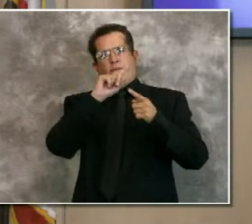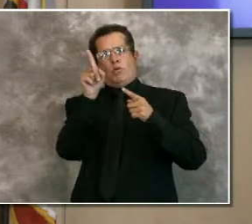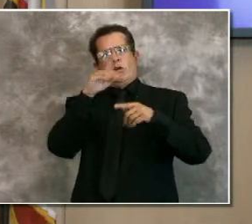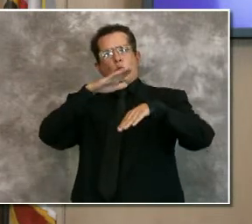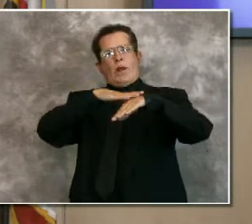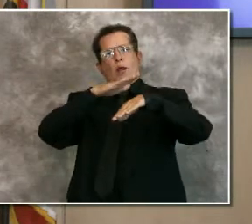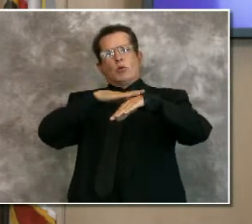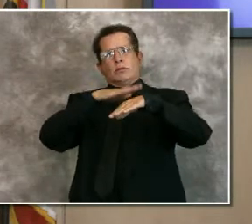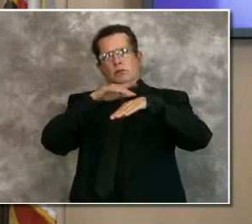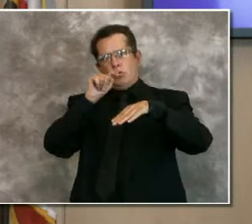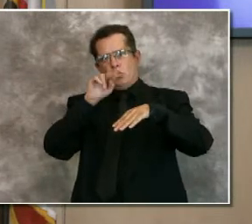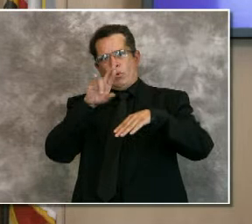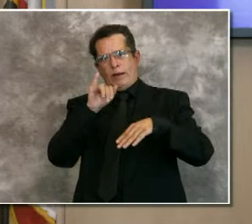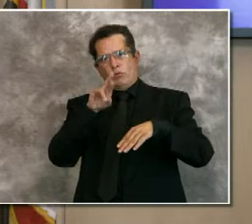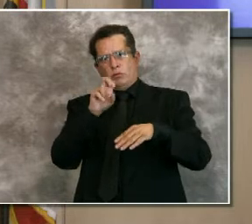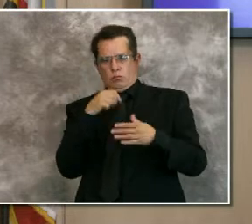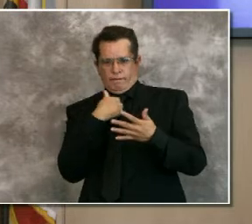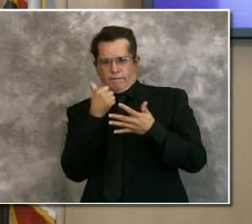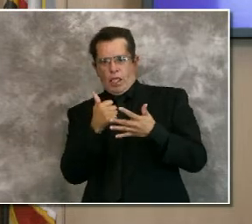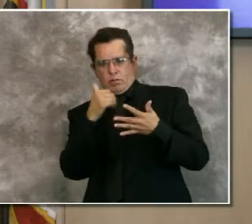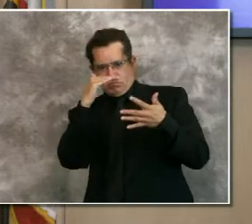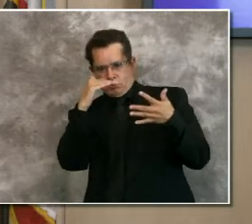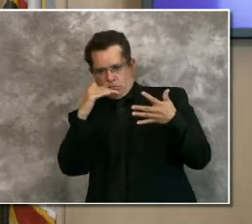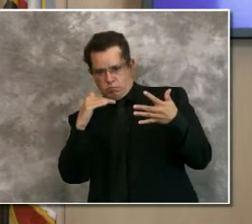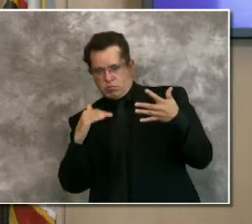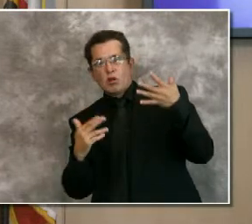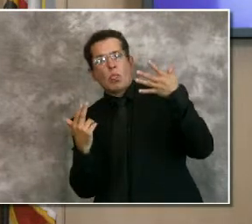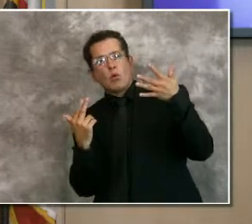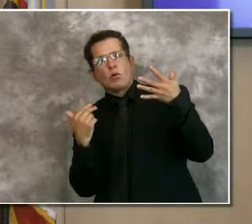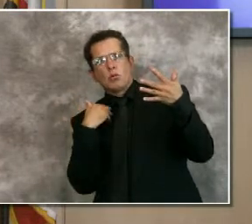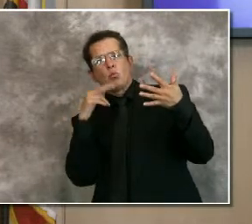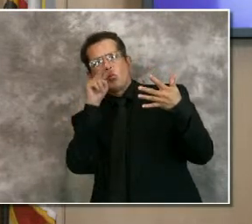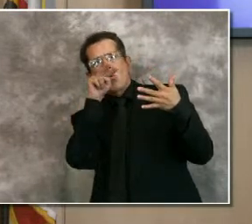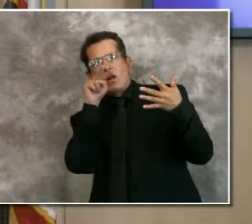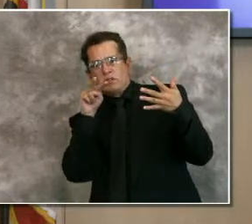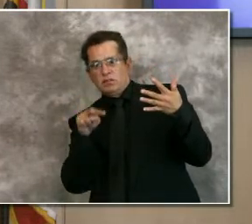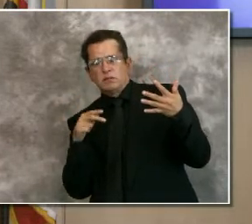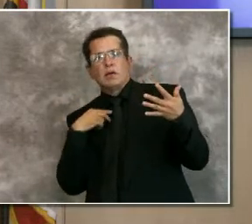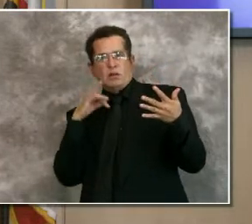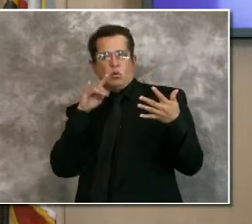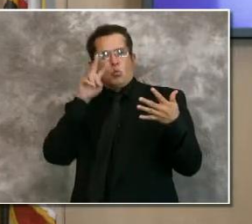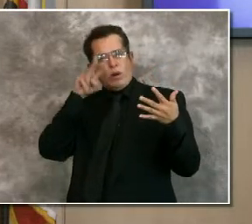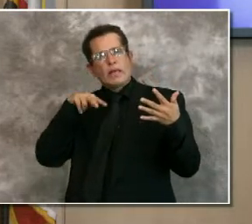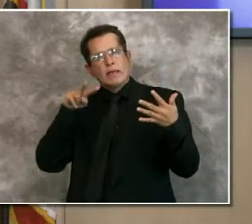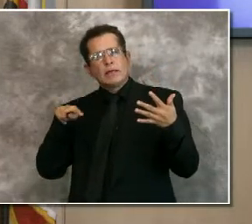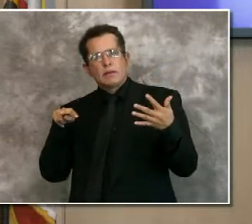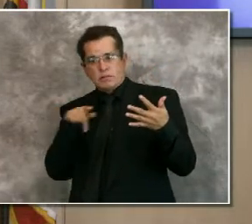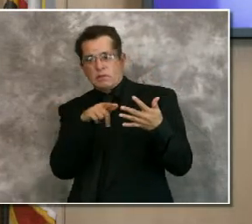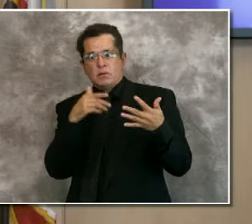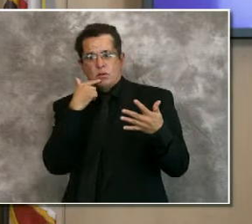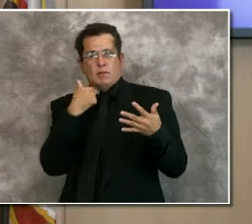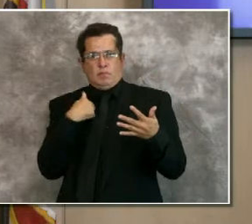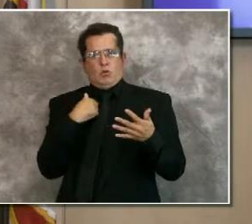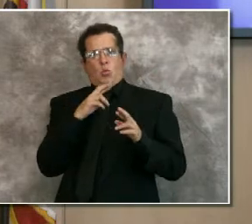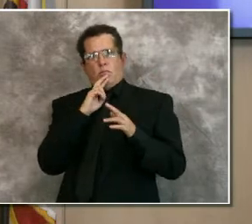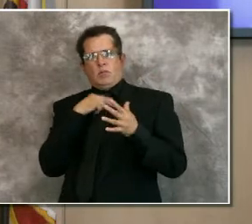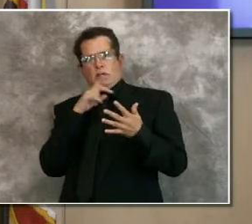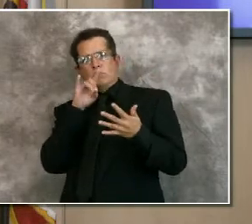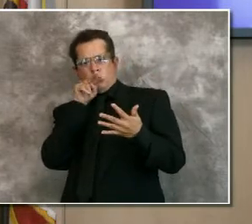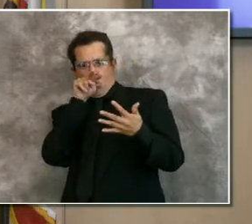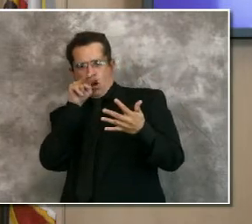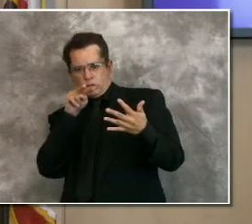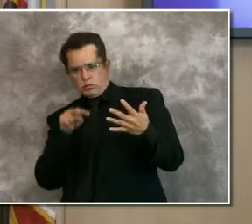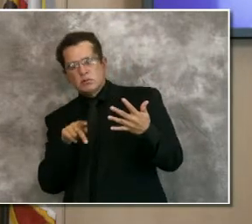weeks ago, and you know, I duly wrote about them like the diligent reporter I am.